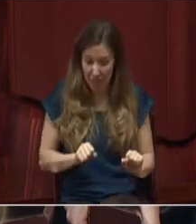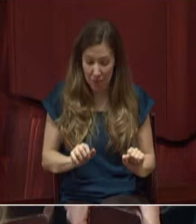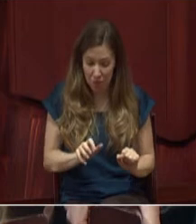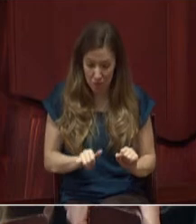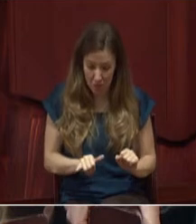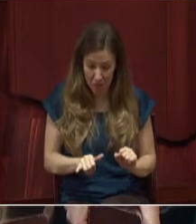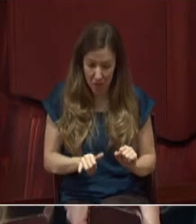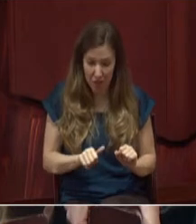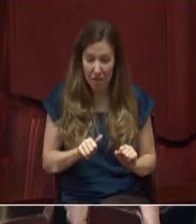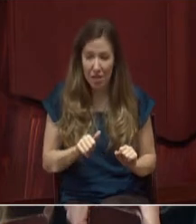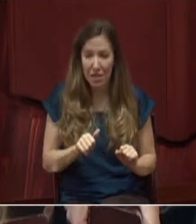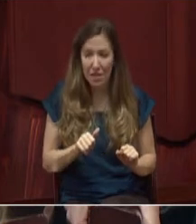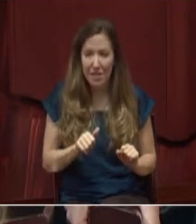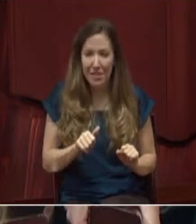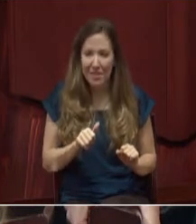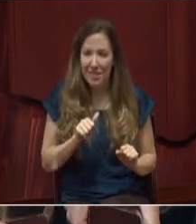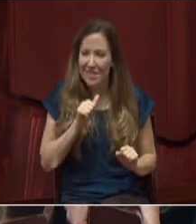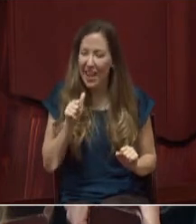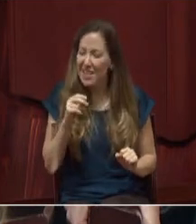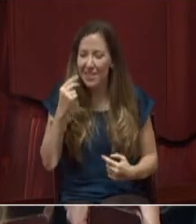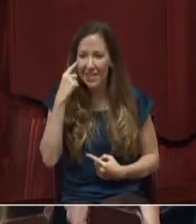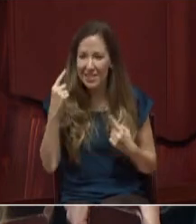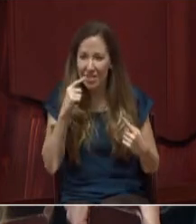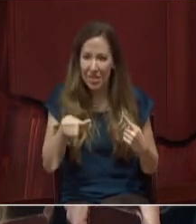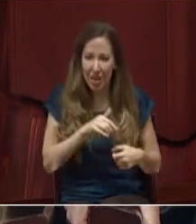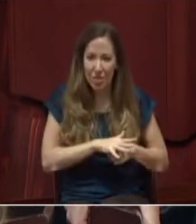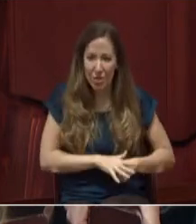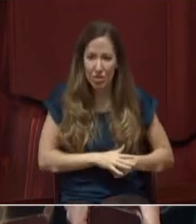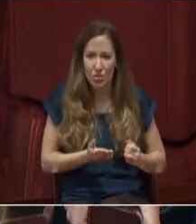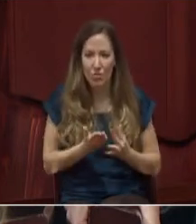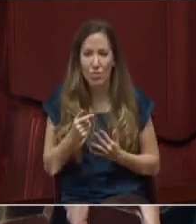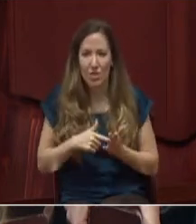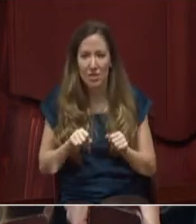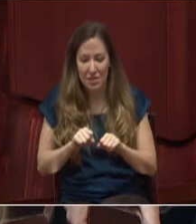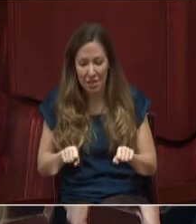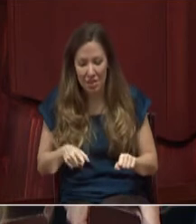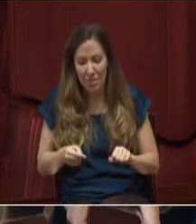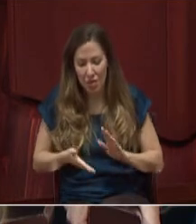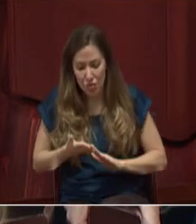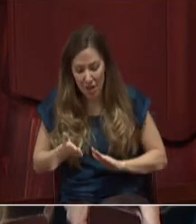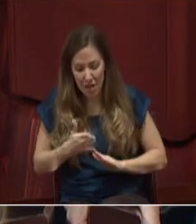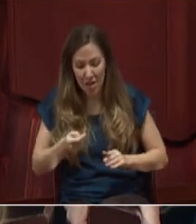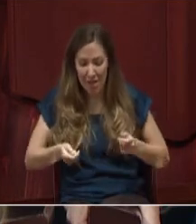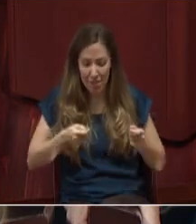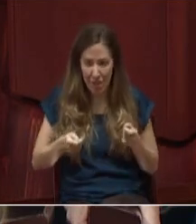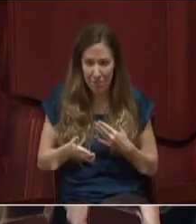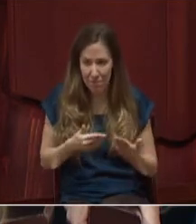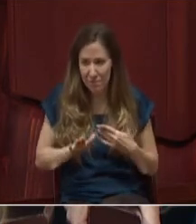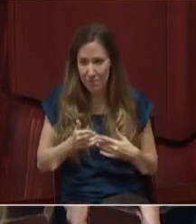pressures he was under, through this system that he ran, he managed, regardless of his own